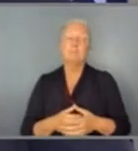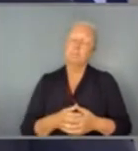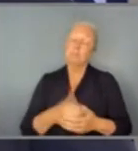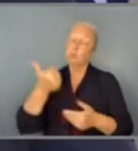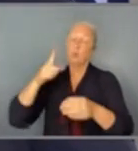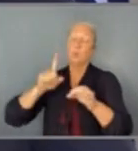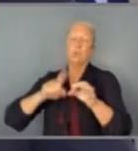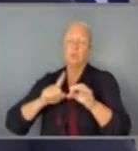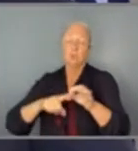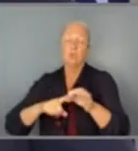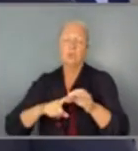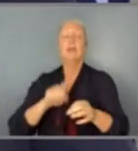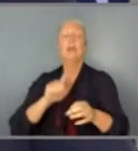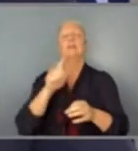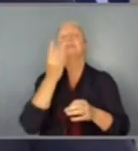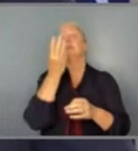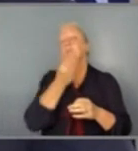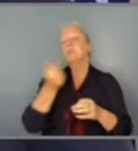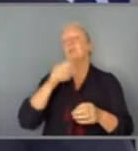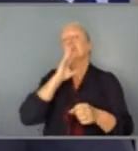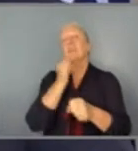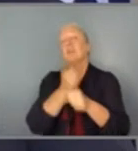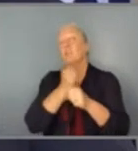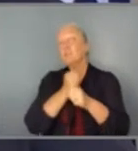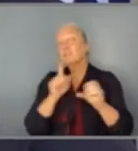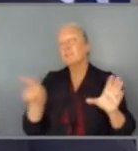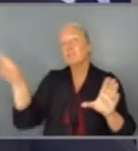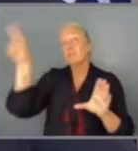the view that they are